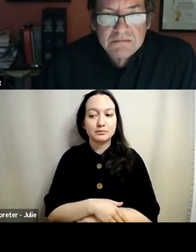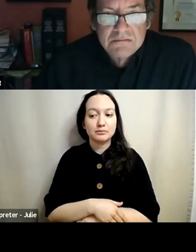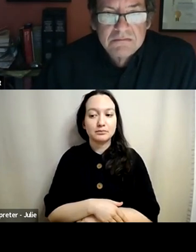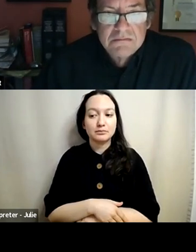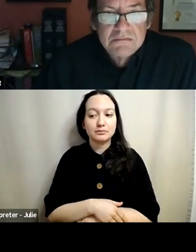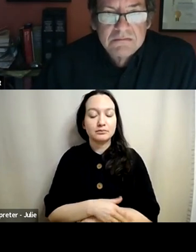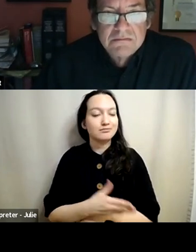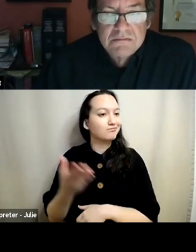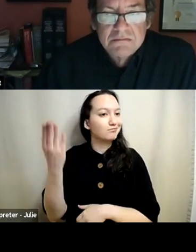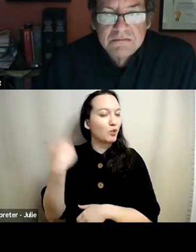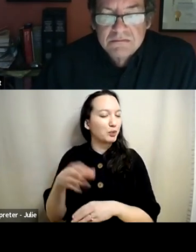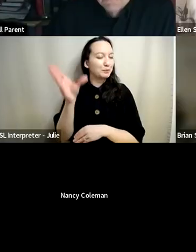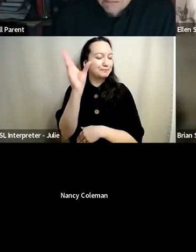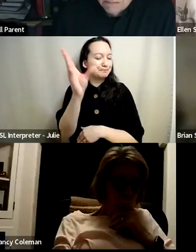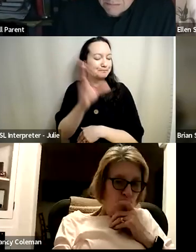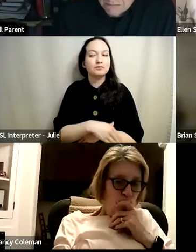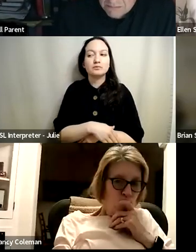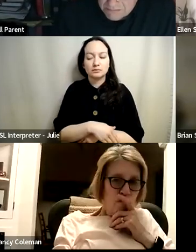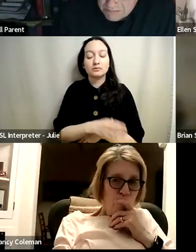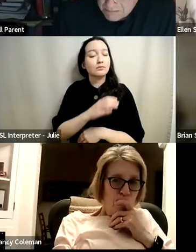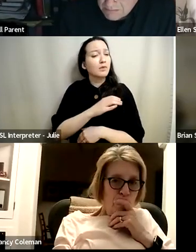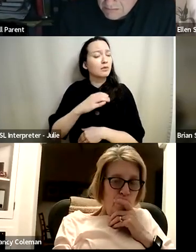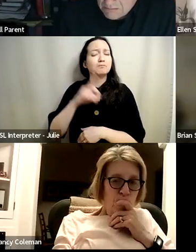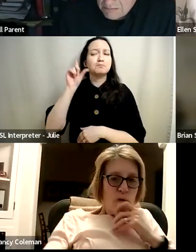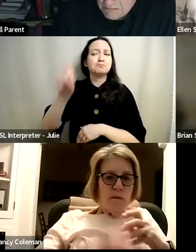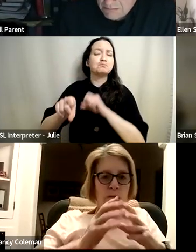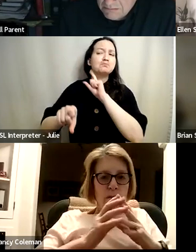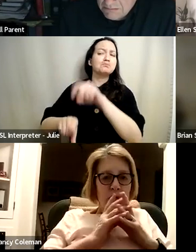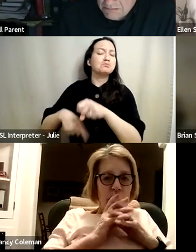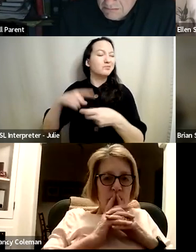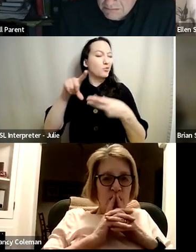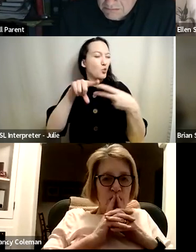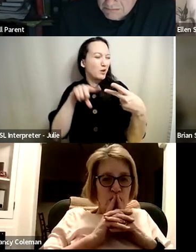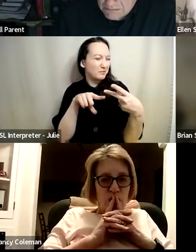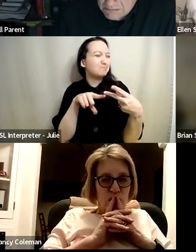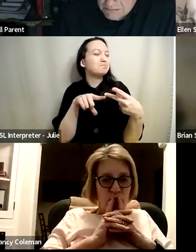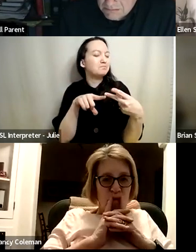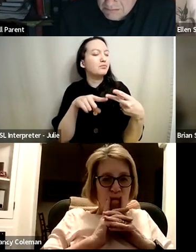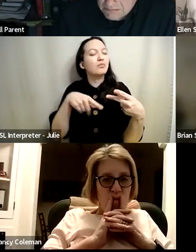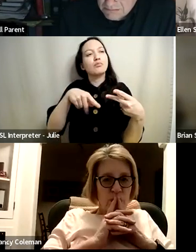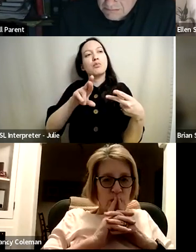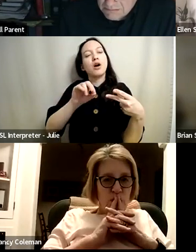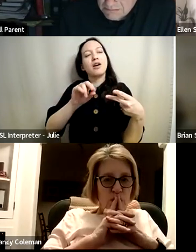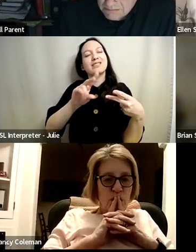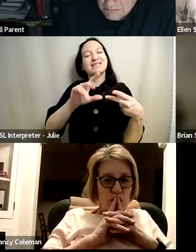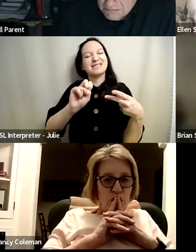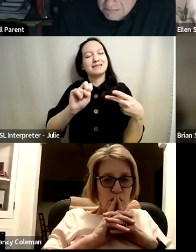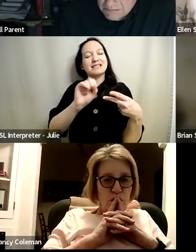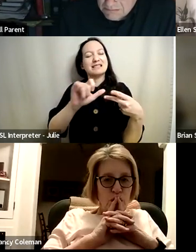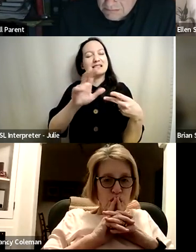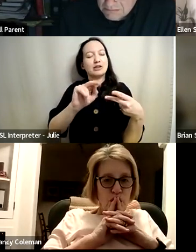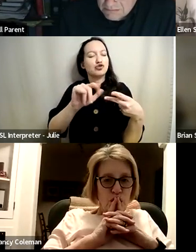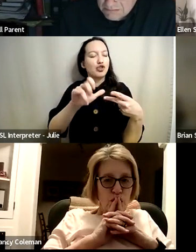At that presentation, the commissioners asked 2 questions of Providence St. John regarding